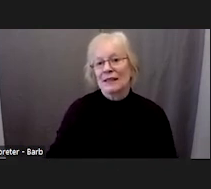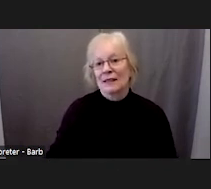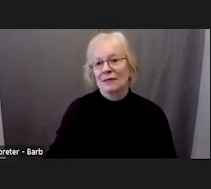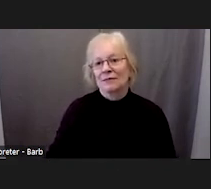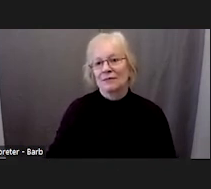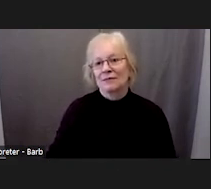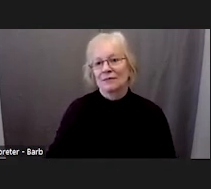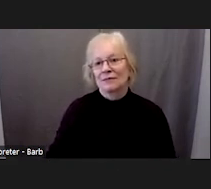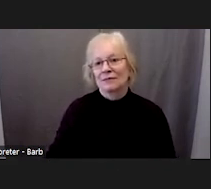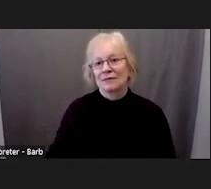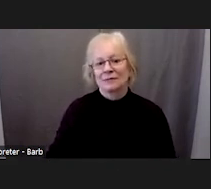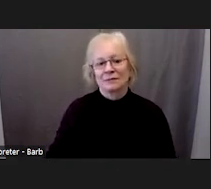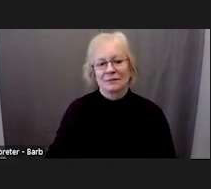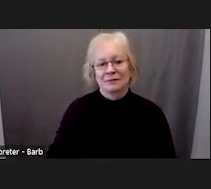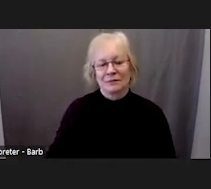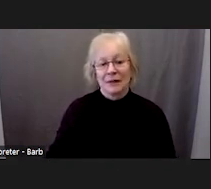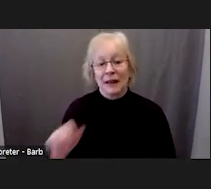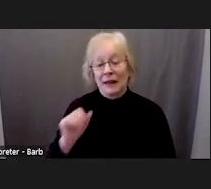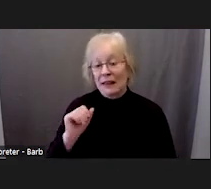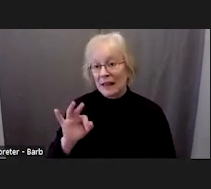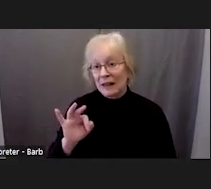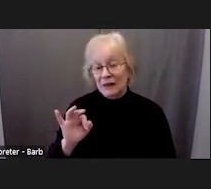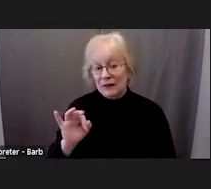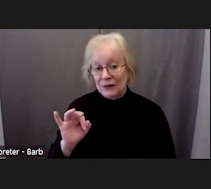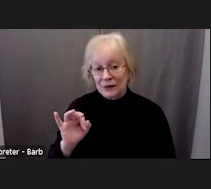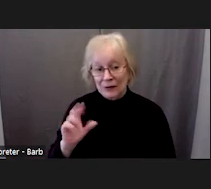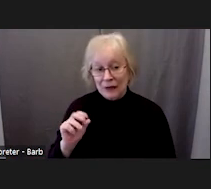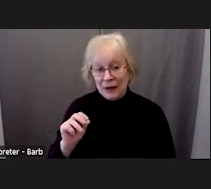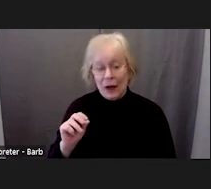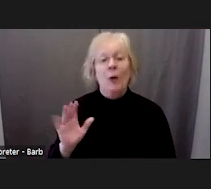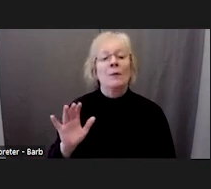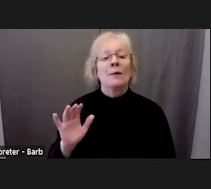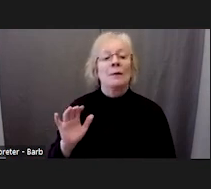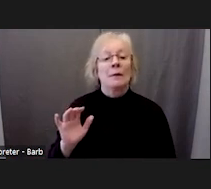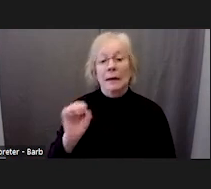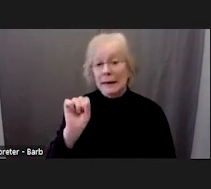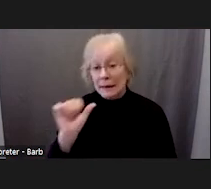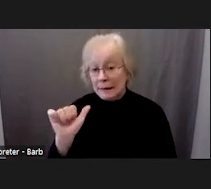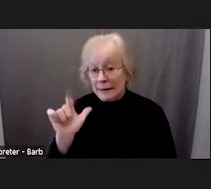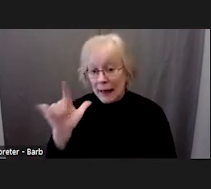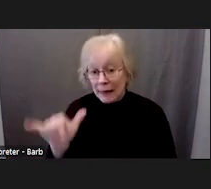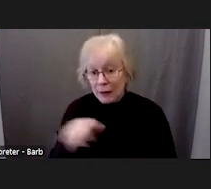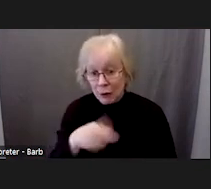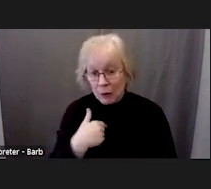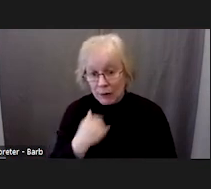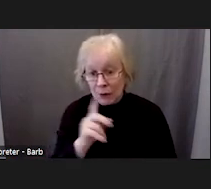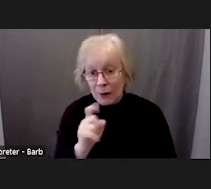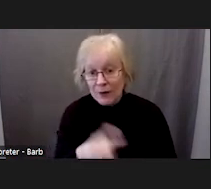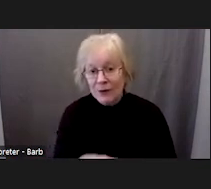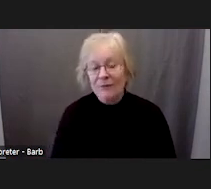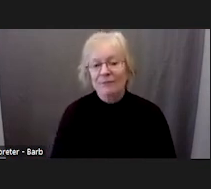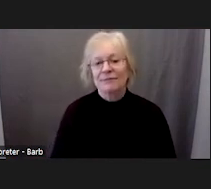I'm missing from the chat? Otherwise, I was going to ask Sally if you have a question to ask.